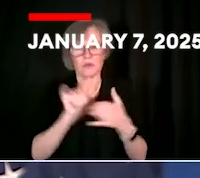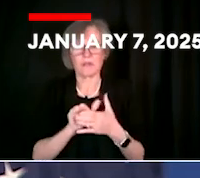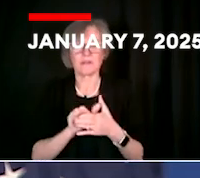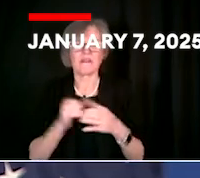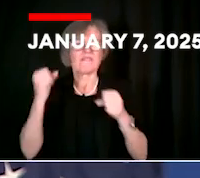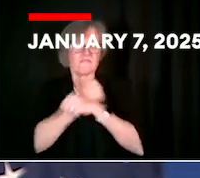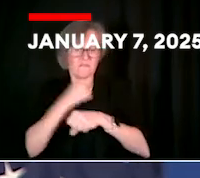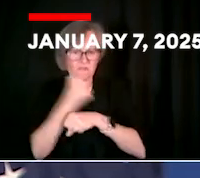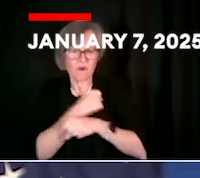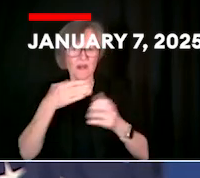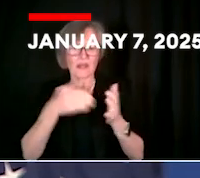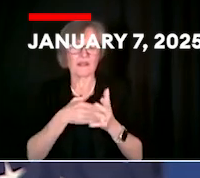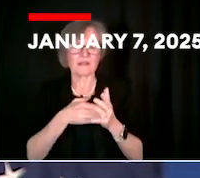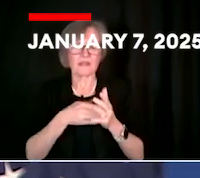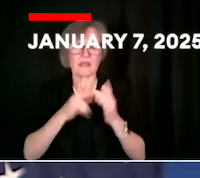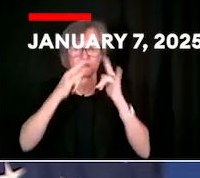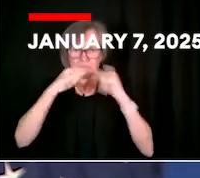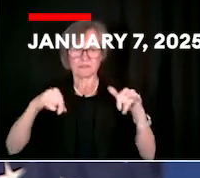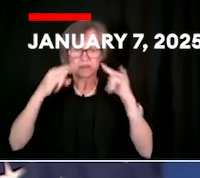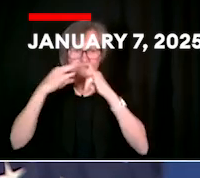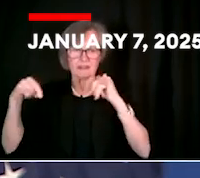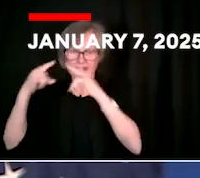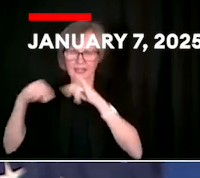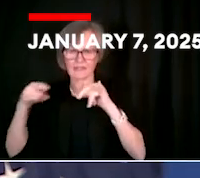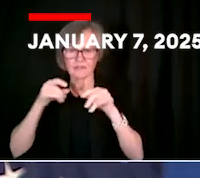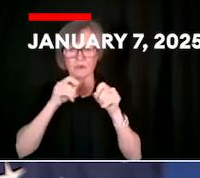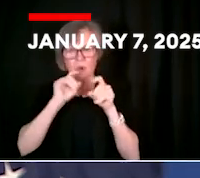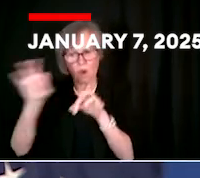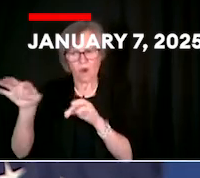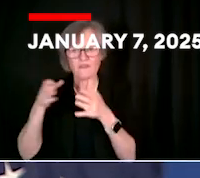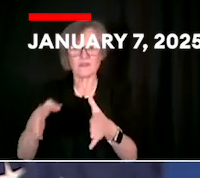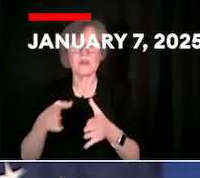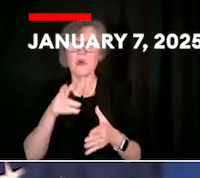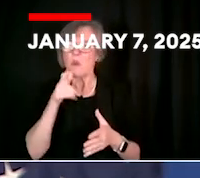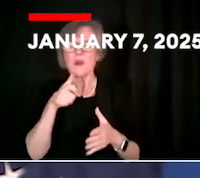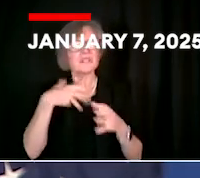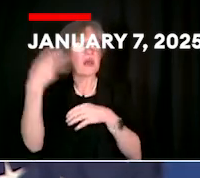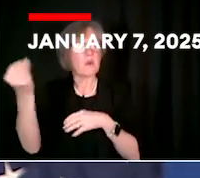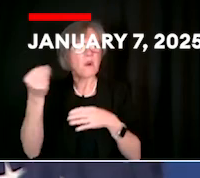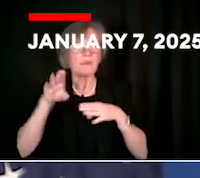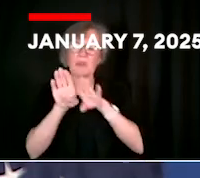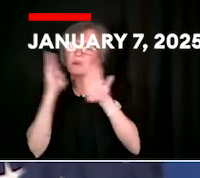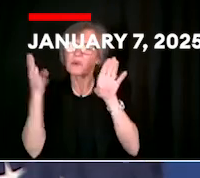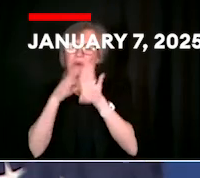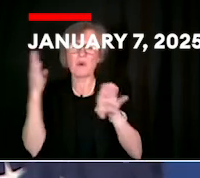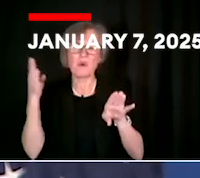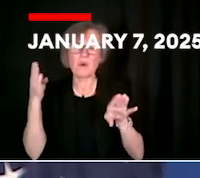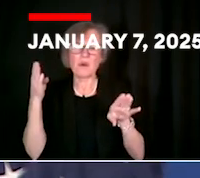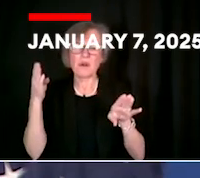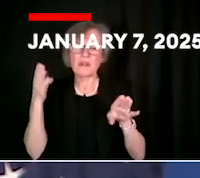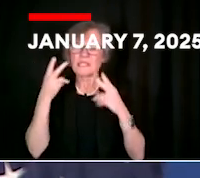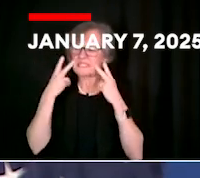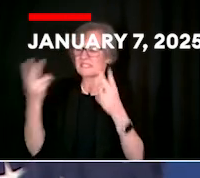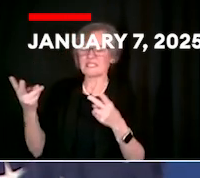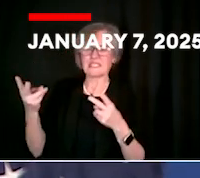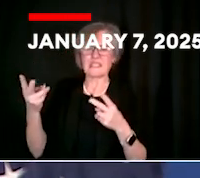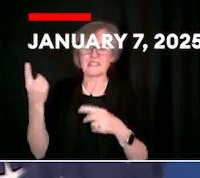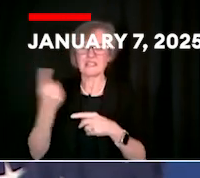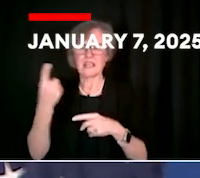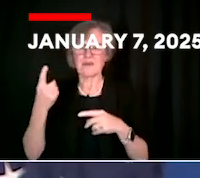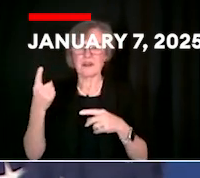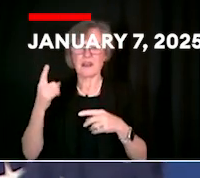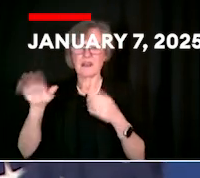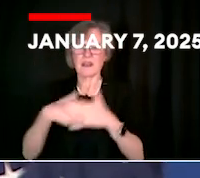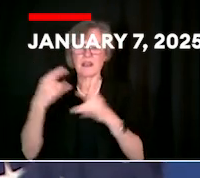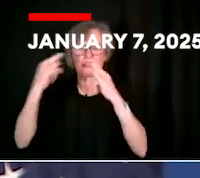taking encampments off our streets. That's not what the public want. Who wants to walk out their door and all of a sudden see someone having an entire